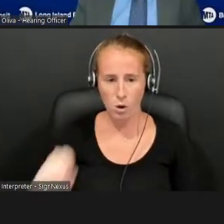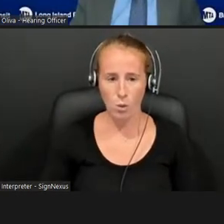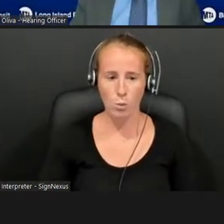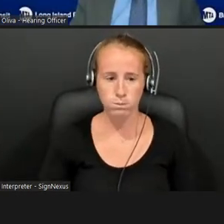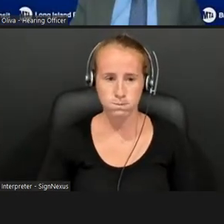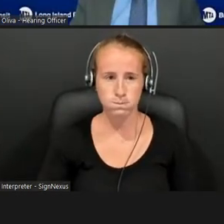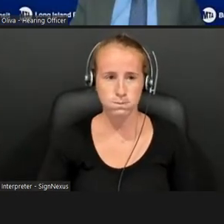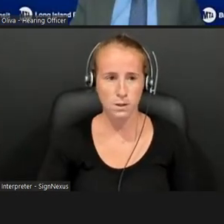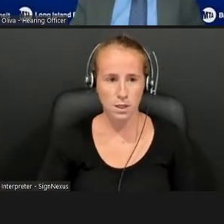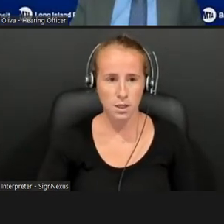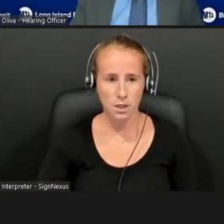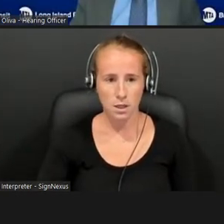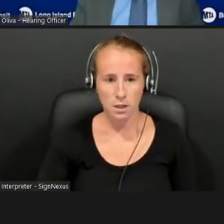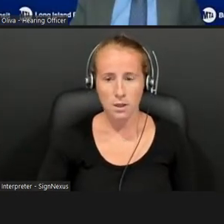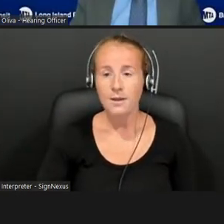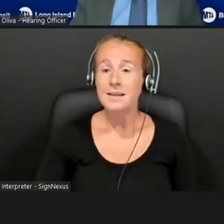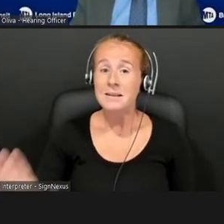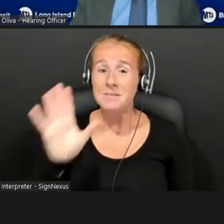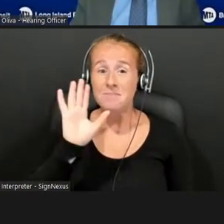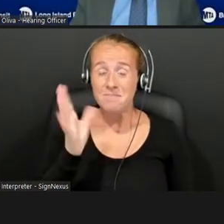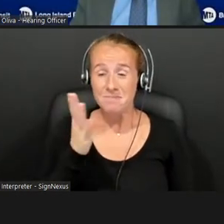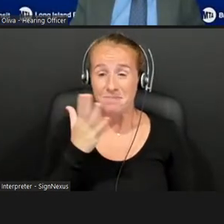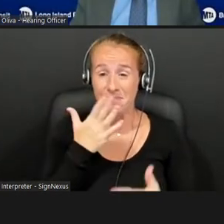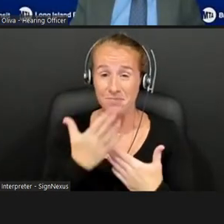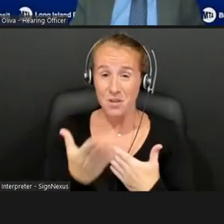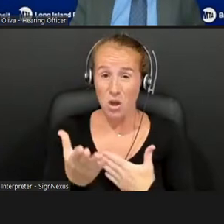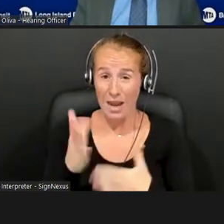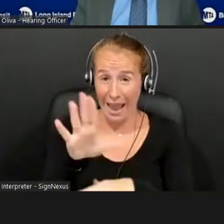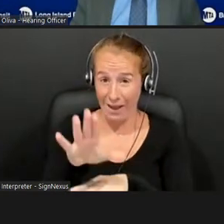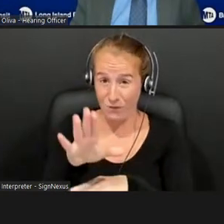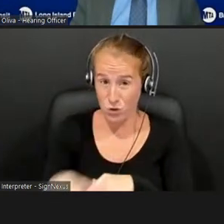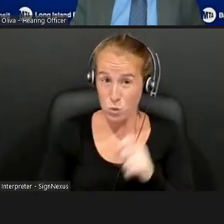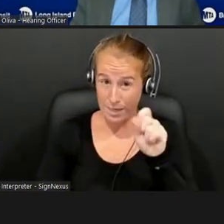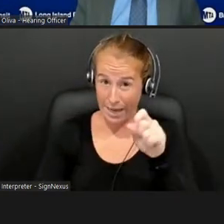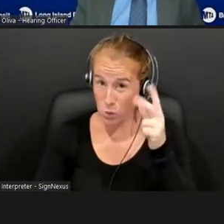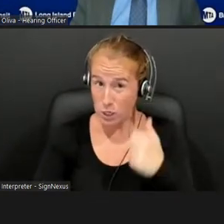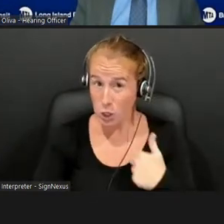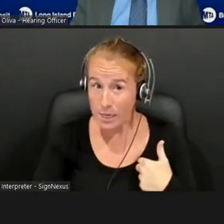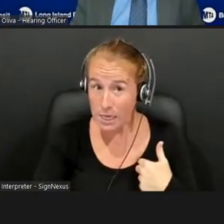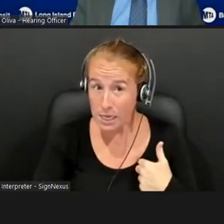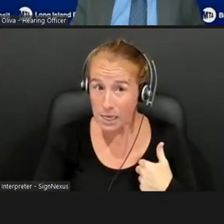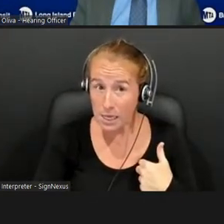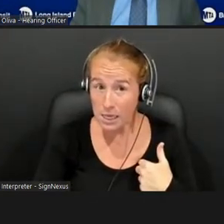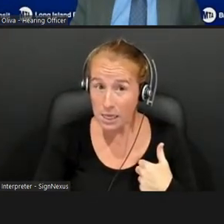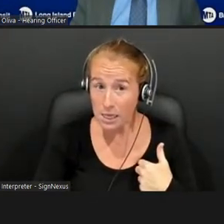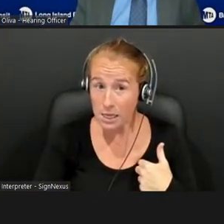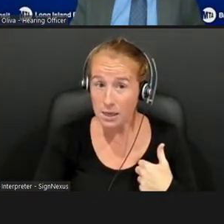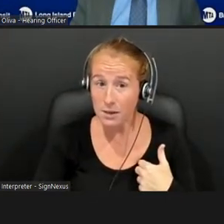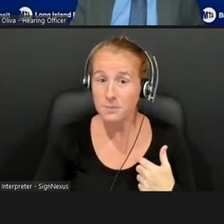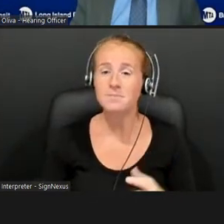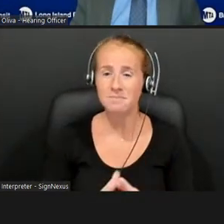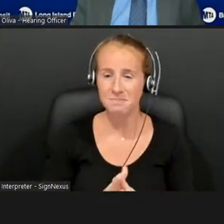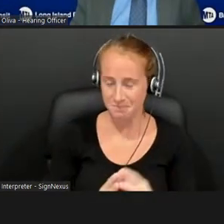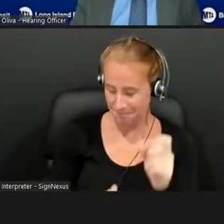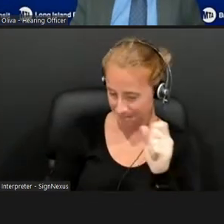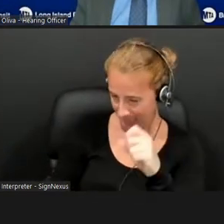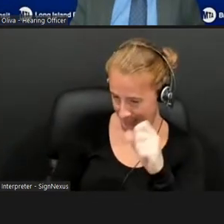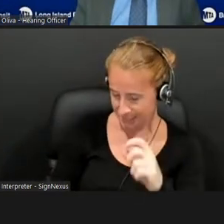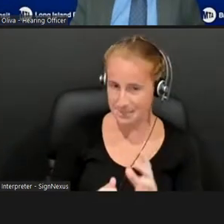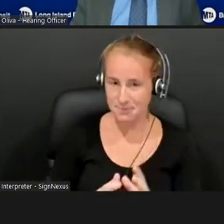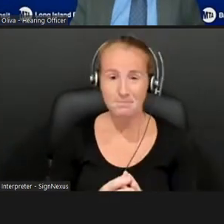yes hi good afternoon MTA board can you hear me yes we can